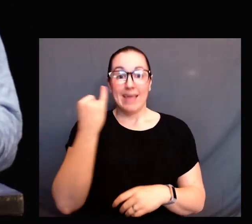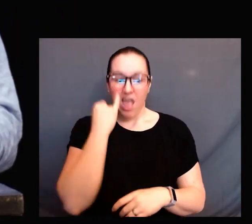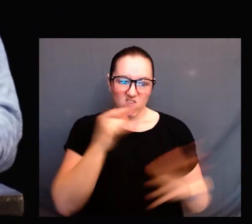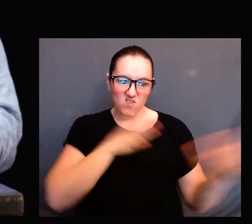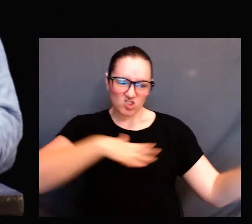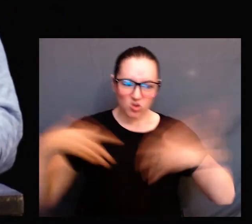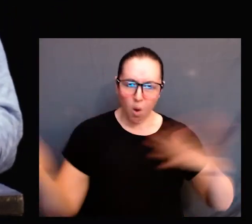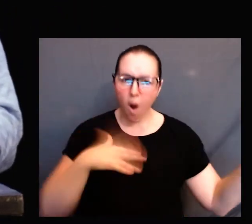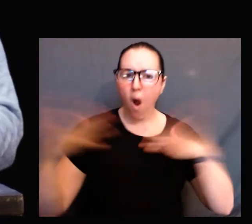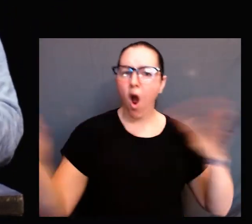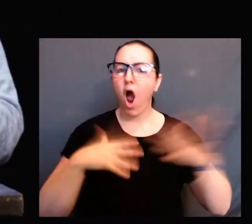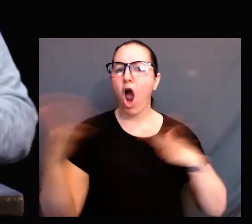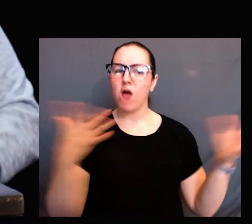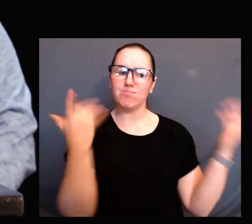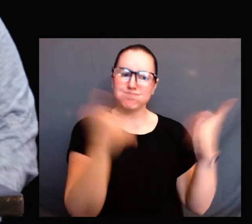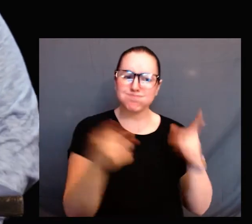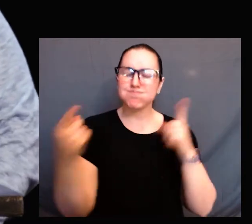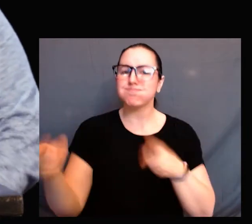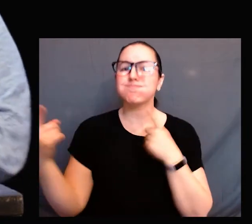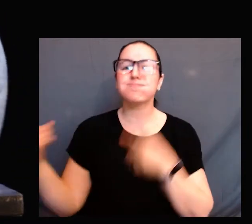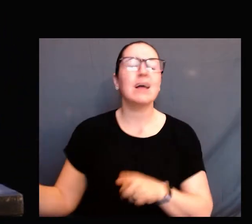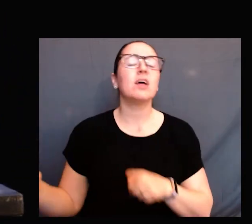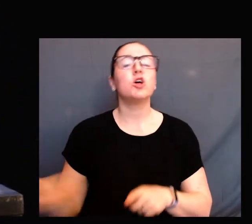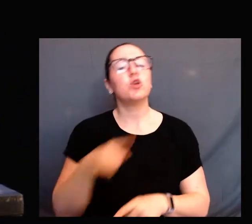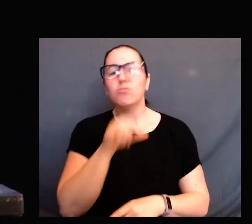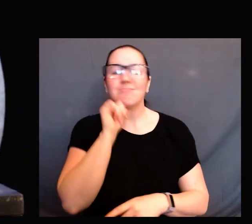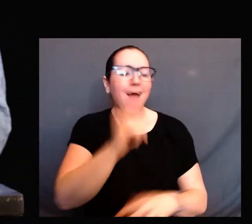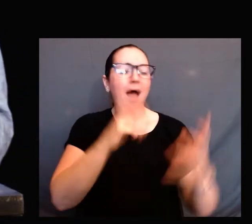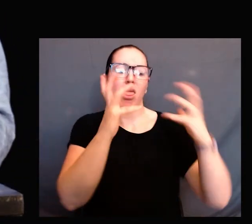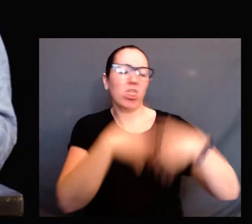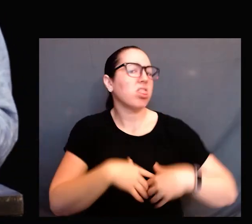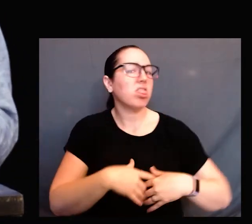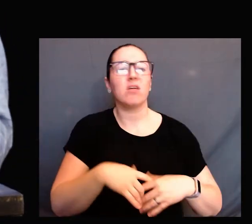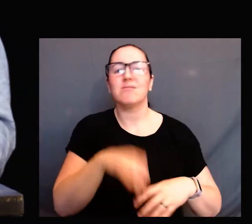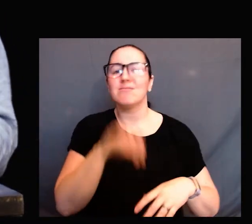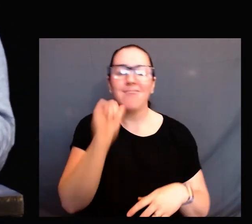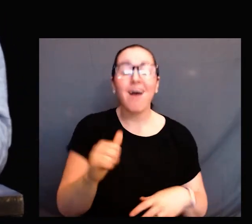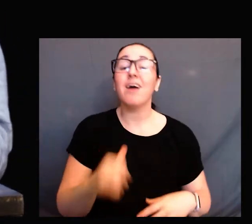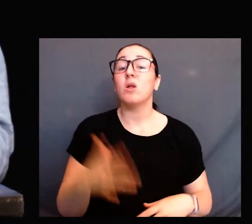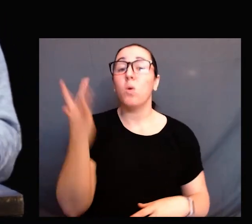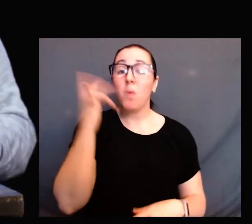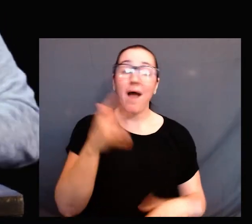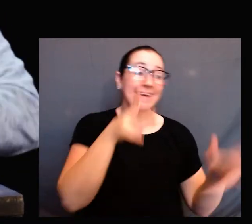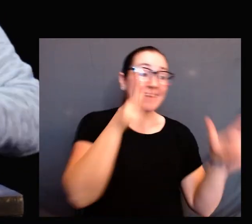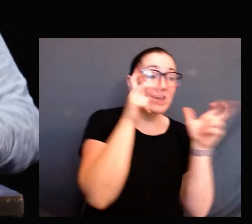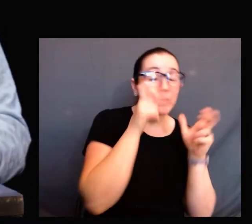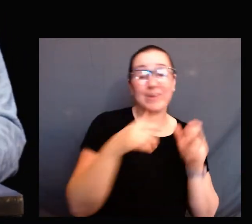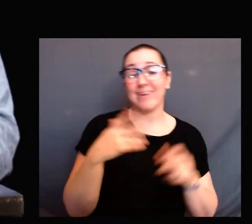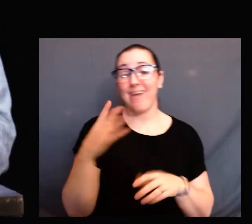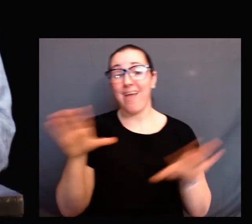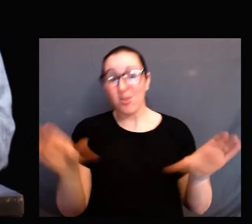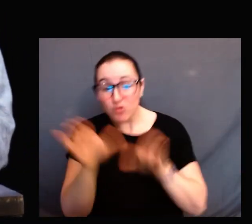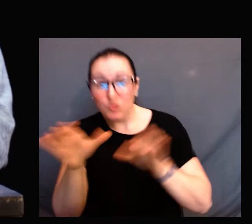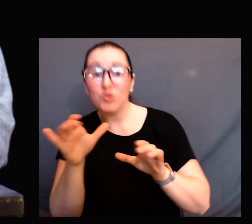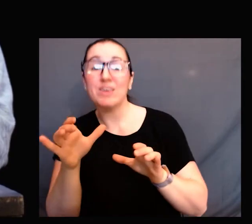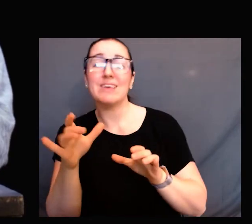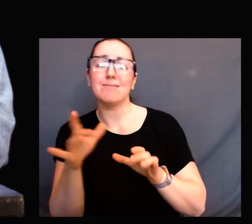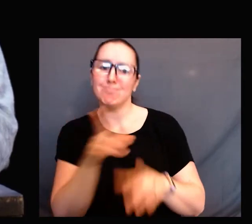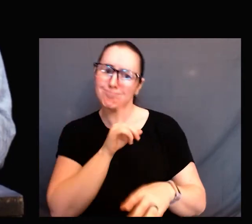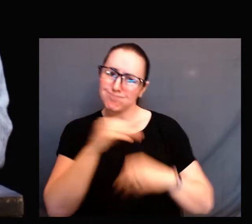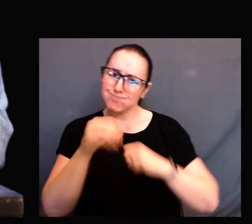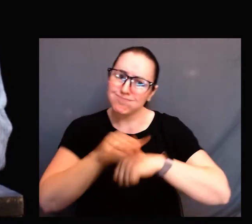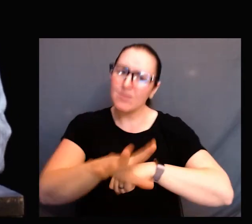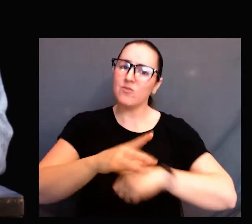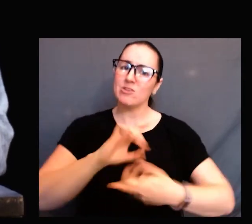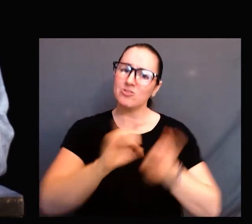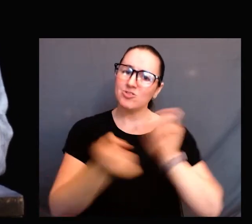storms crash in, you won't crash. You'll be able to stand. Why? Because hearing and doing make all the difference.